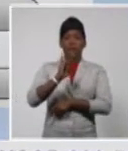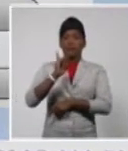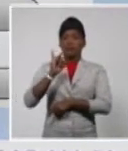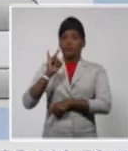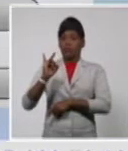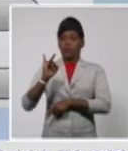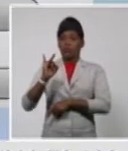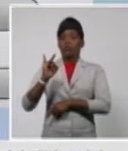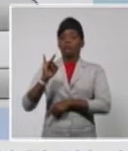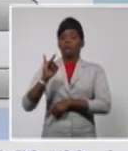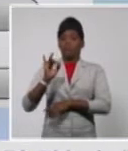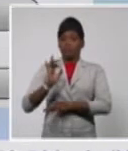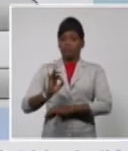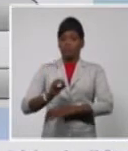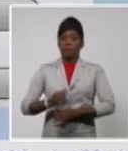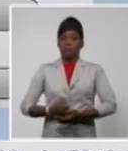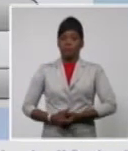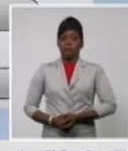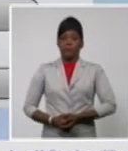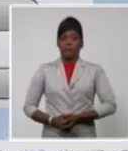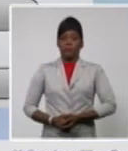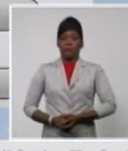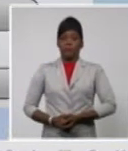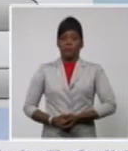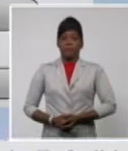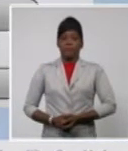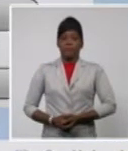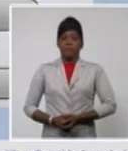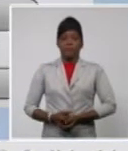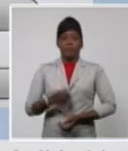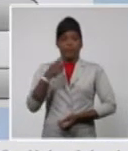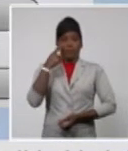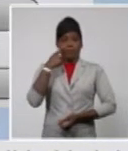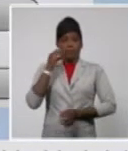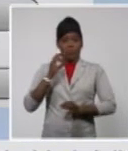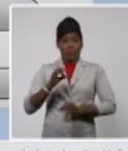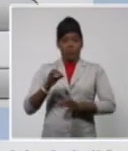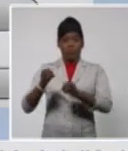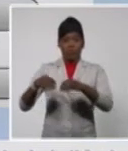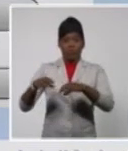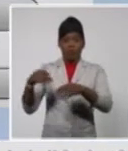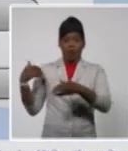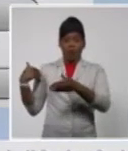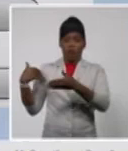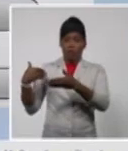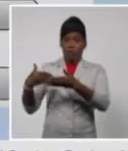samples processed since the pandemic began to more than 500,000,